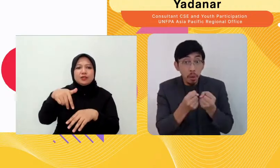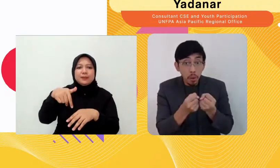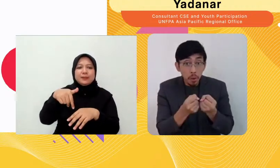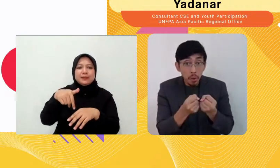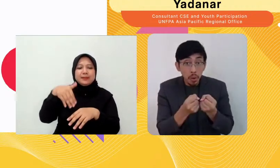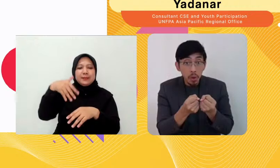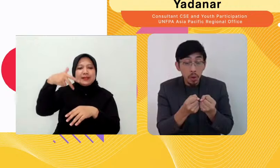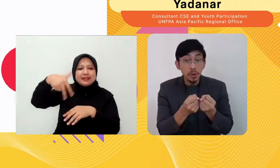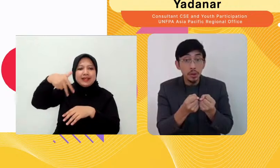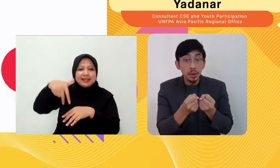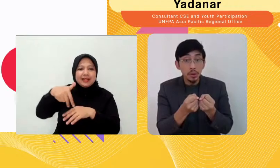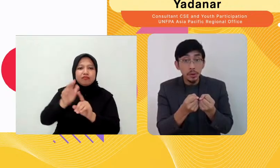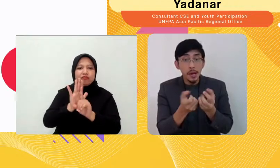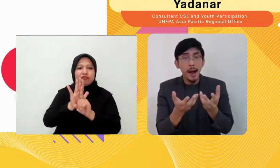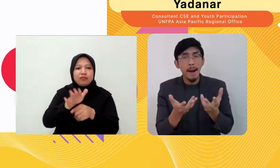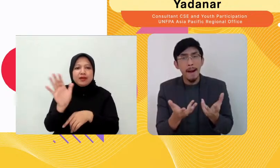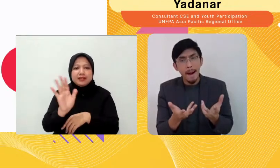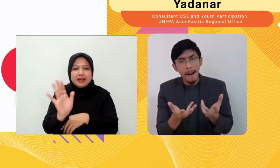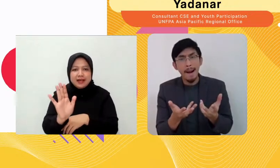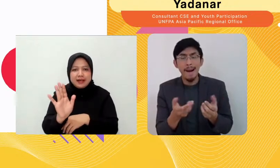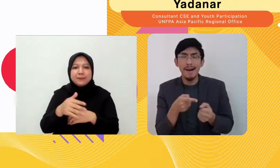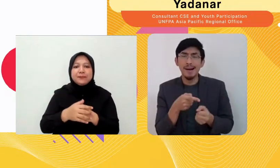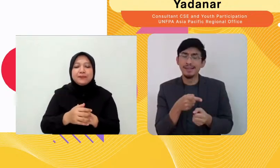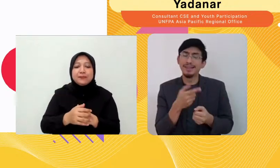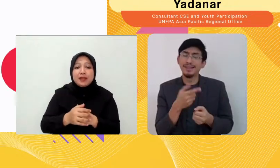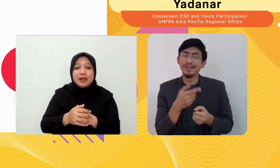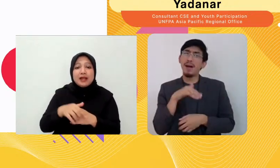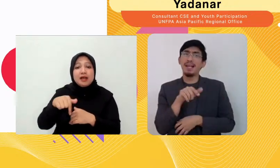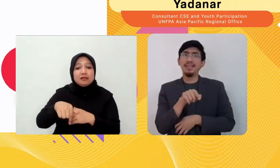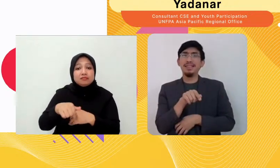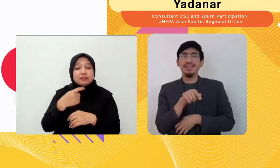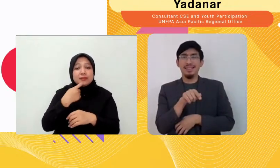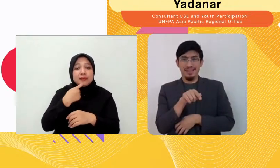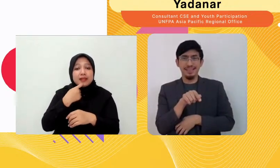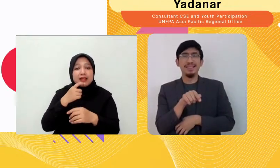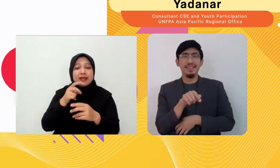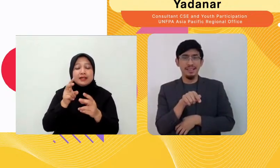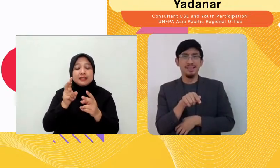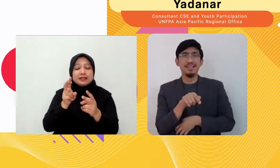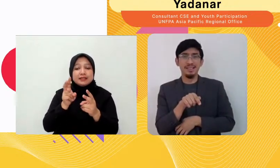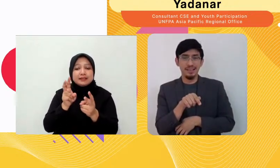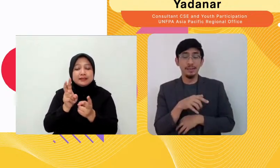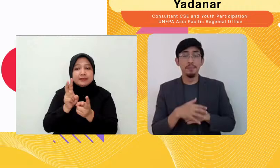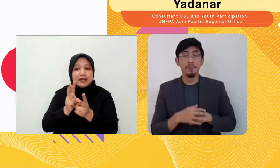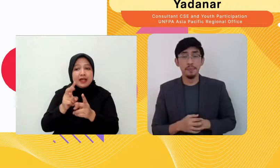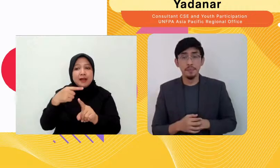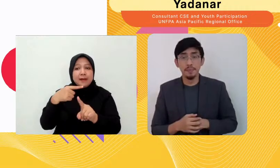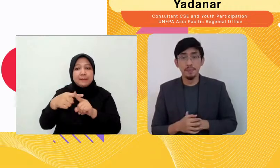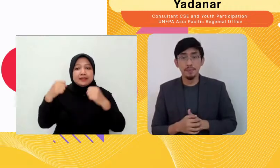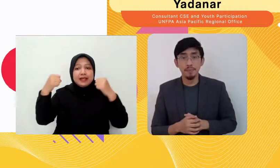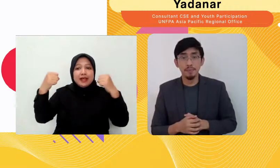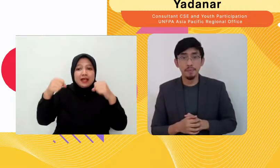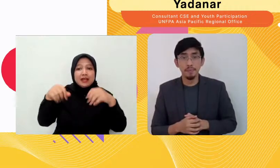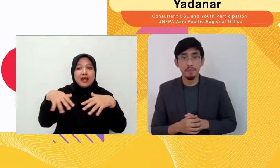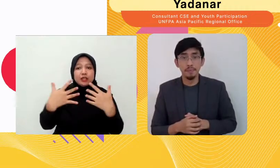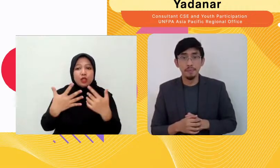the informed decision on their sexuality, their body, health, and relationship. So like